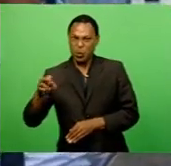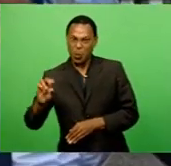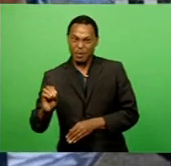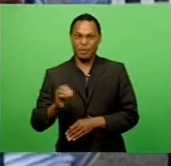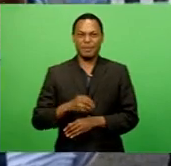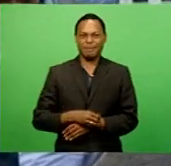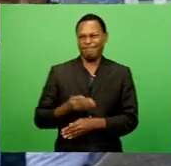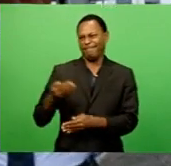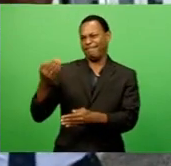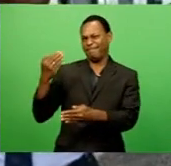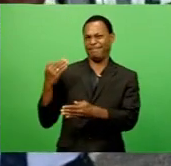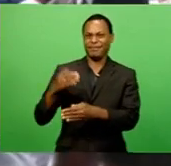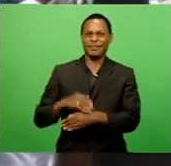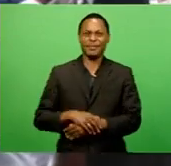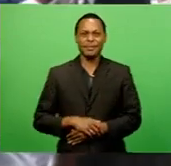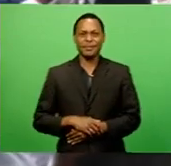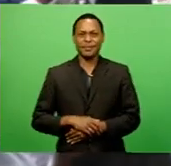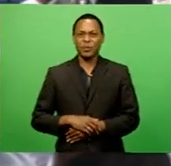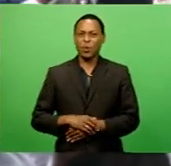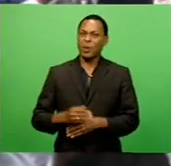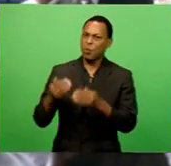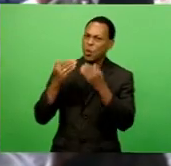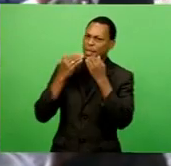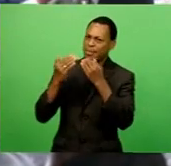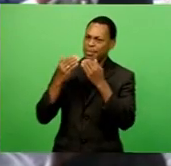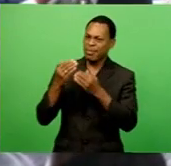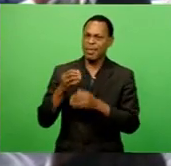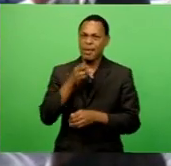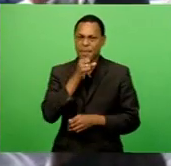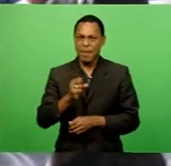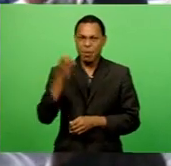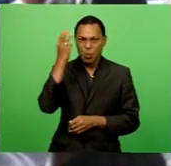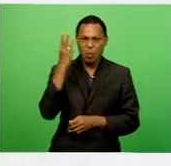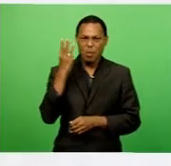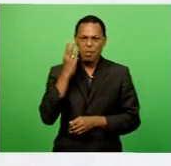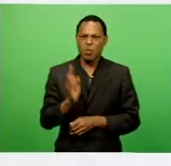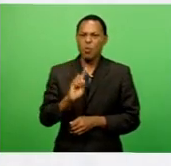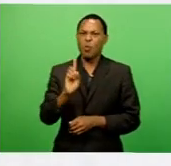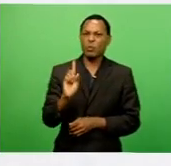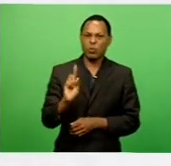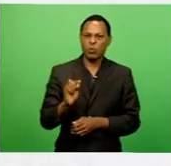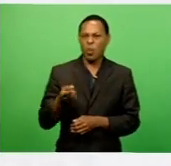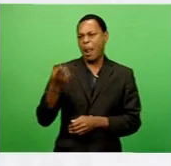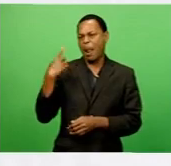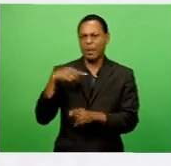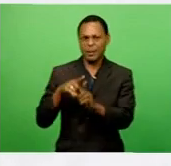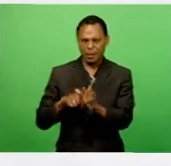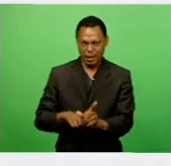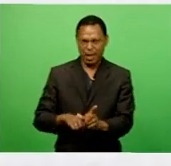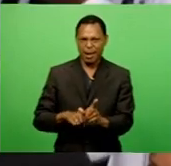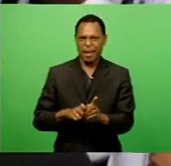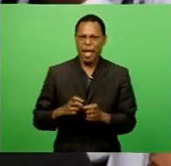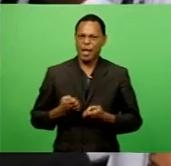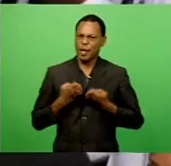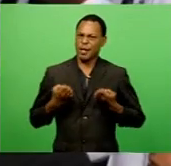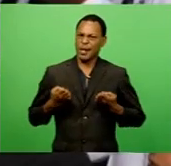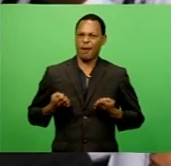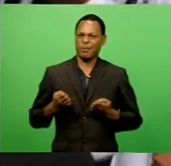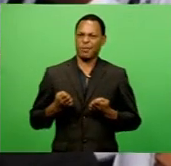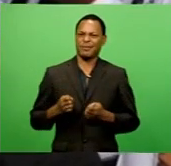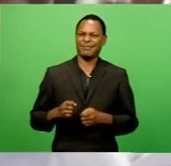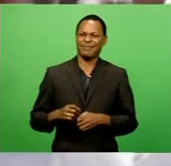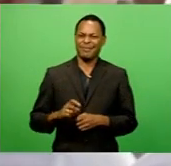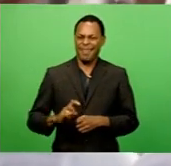Tundravu commended his men and women for the progress made last year and encouraged everyone to aim higher in